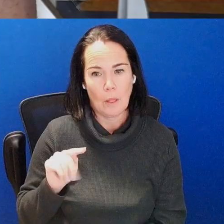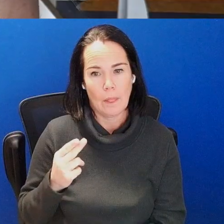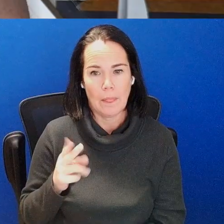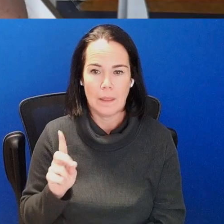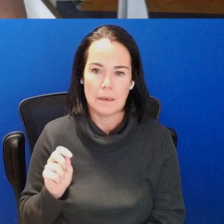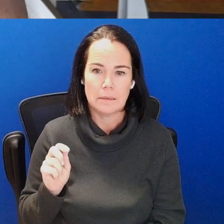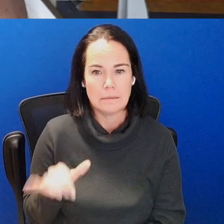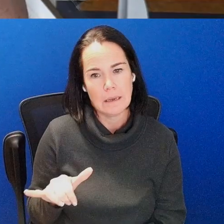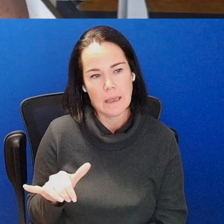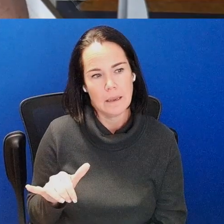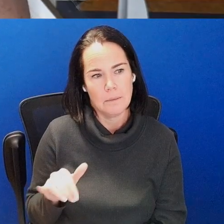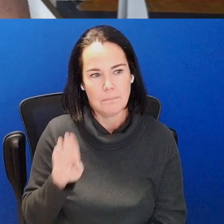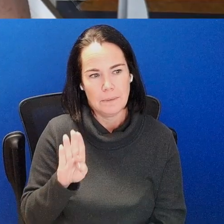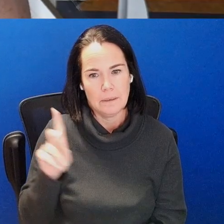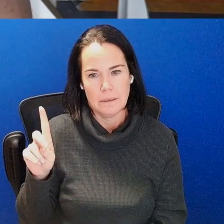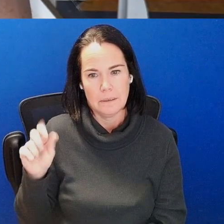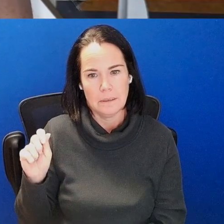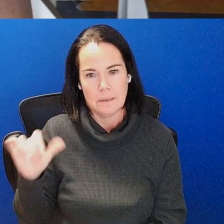Birthday